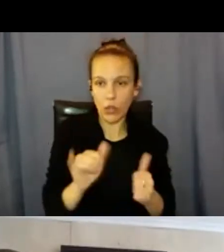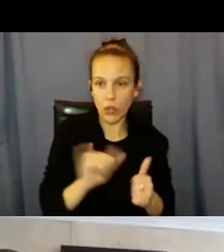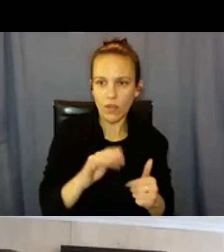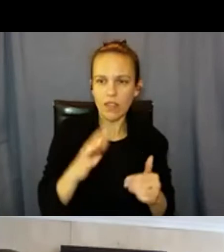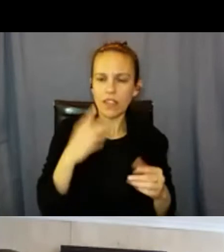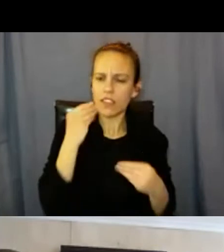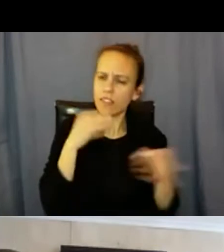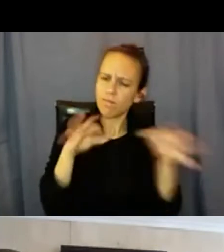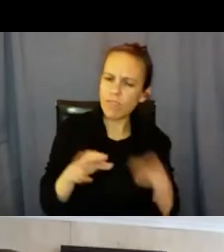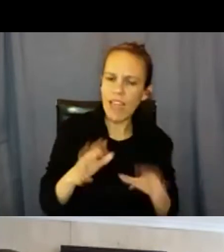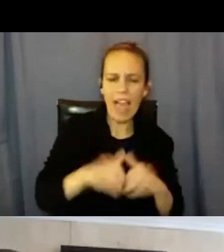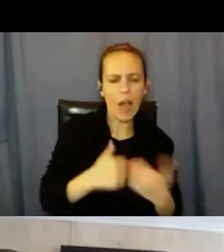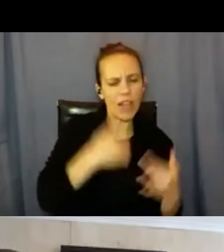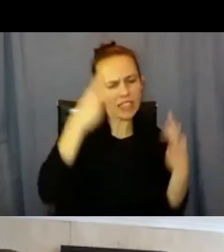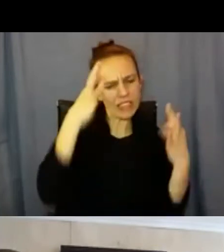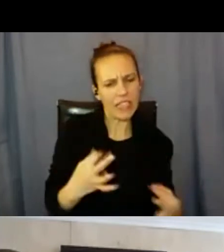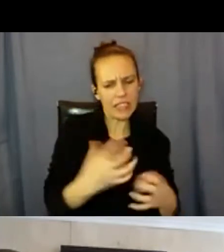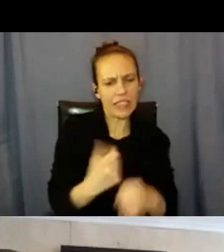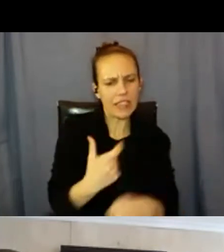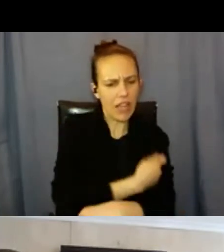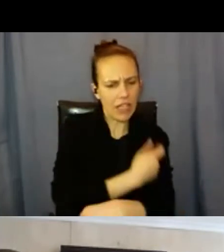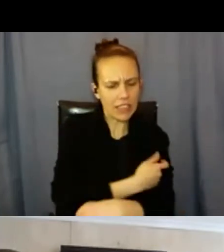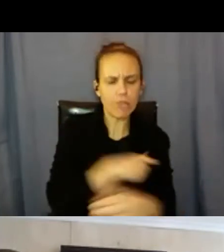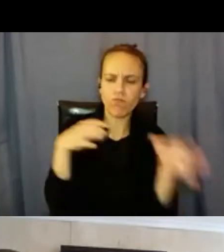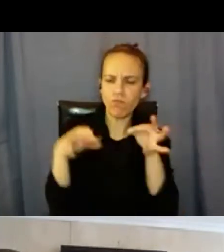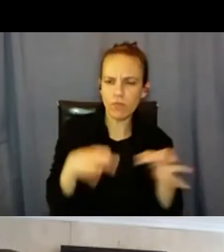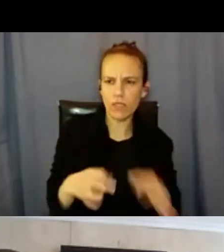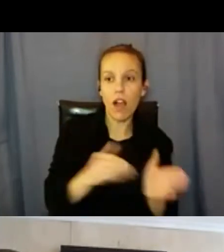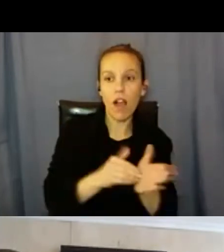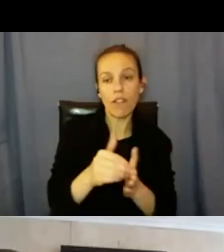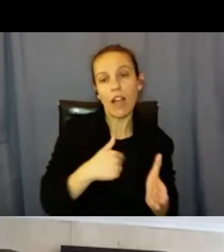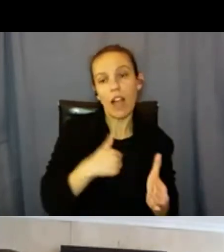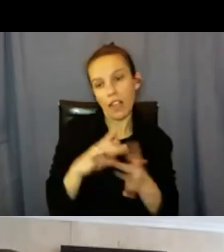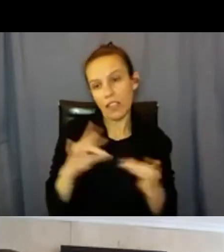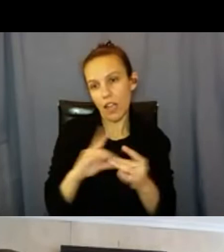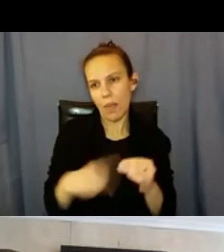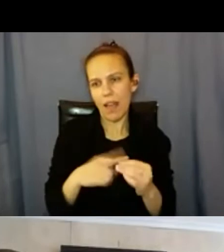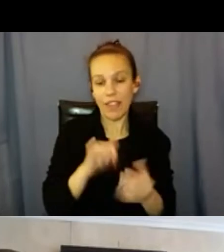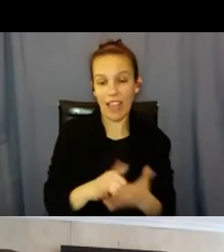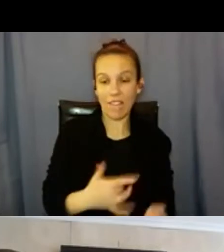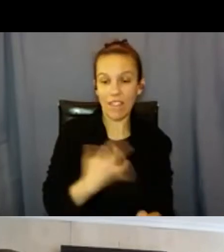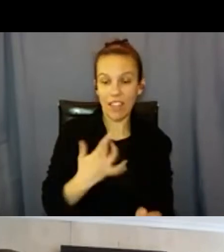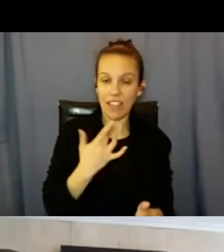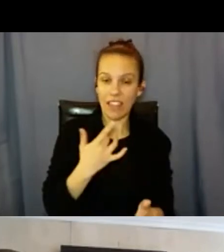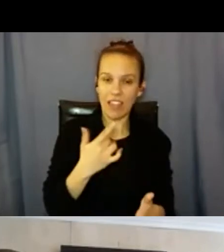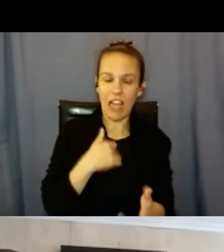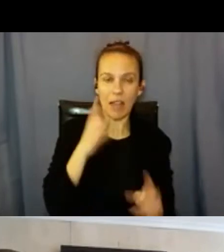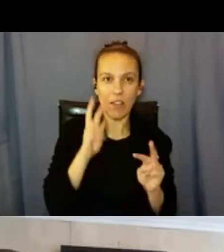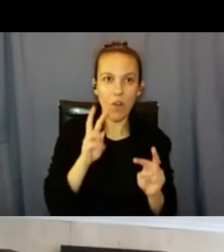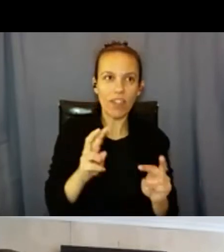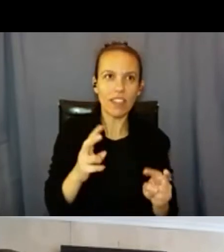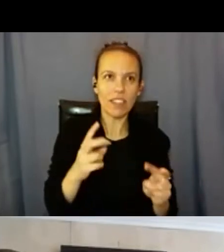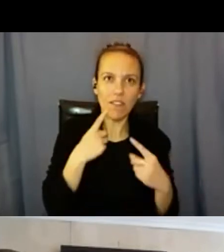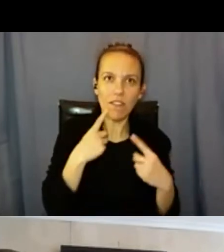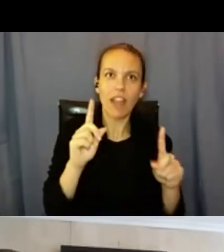get the COVID-19 vaccine. I often talk about the feeling that I look forward to having for the first time after